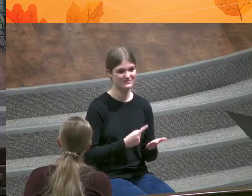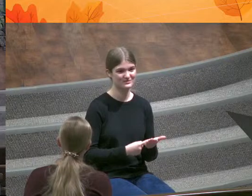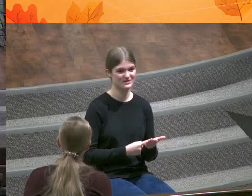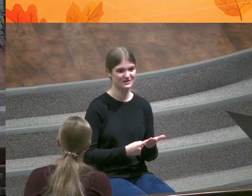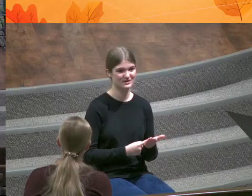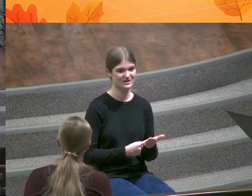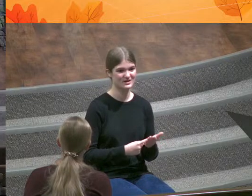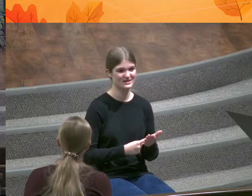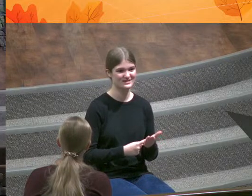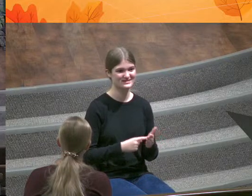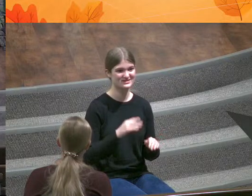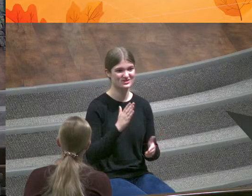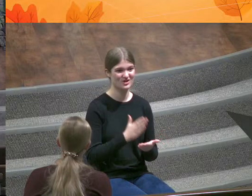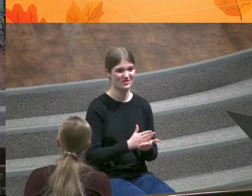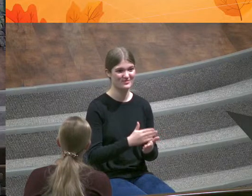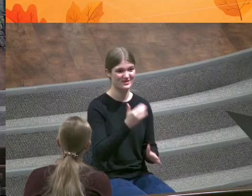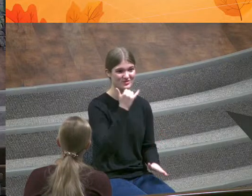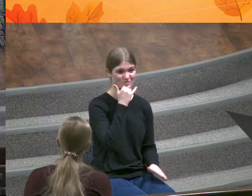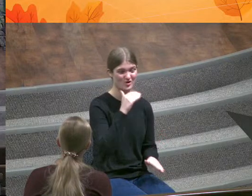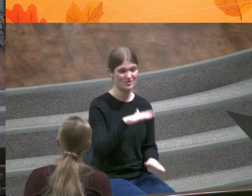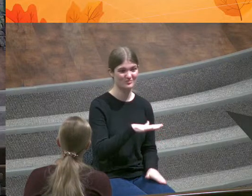figuratively, pause in the wrong place